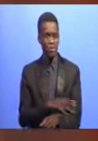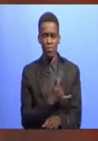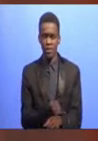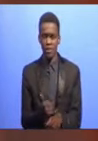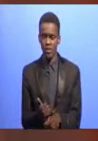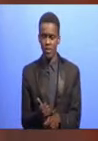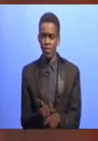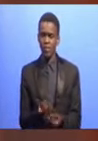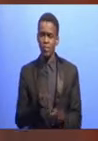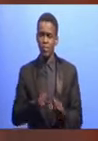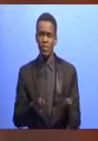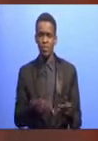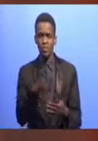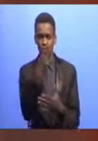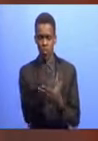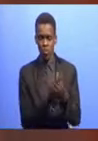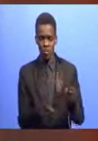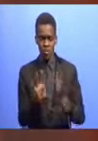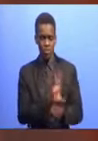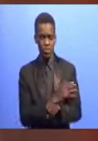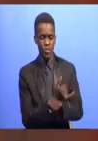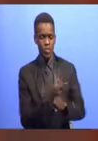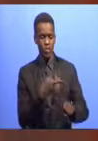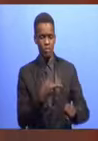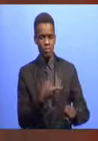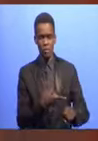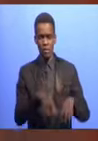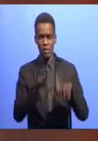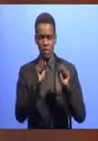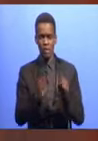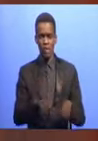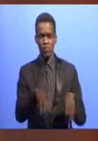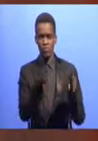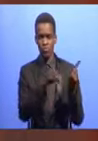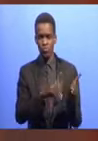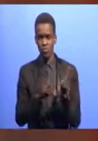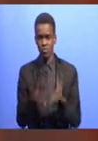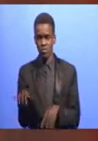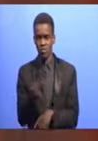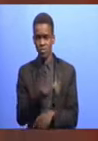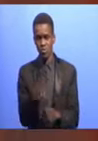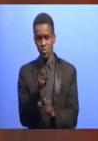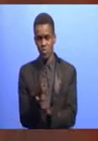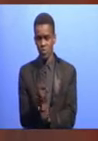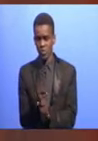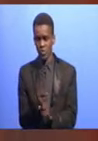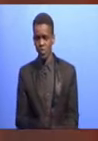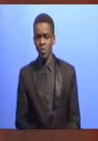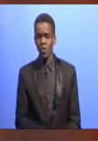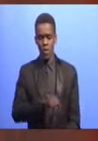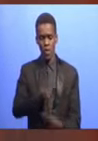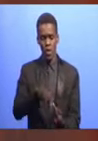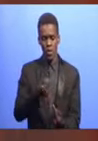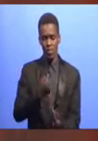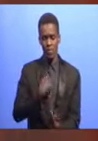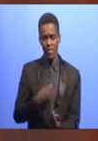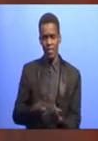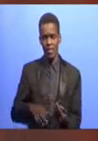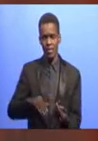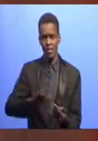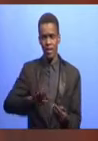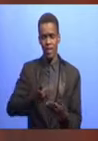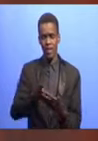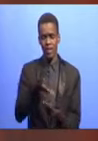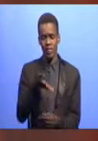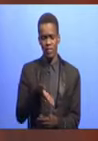muscle ba stokile di raw material tota ebile ga ke tla kwano ke buile le o mo anthare setoko se teng tota